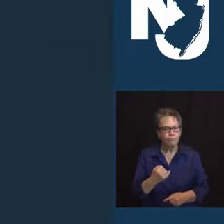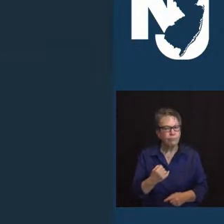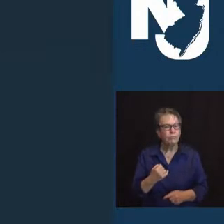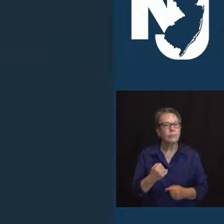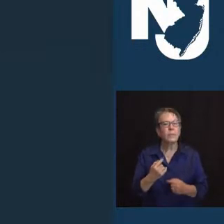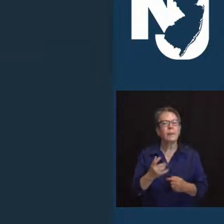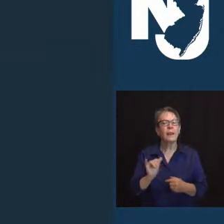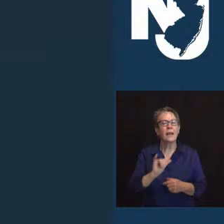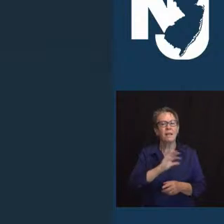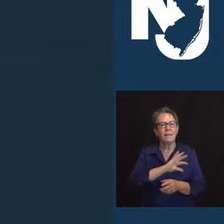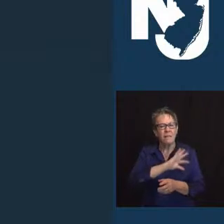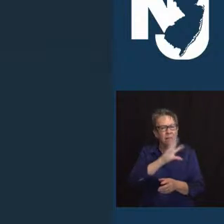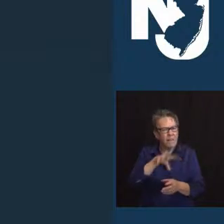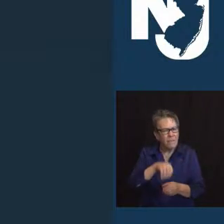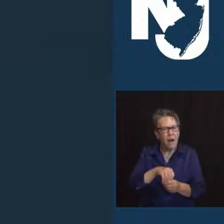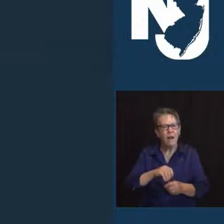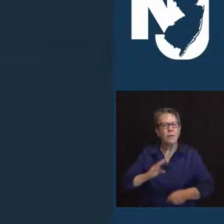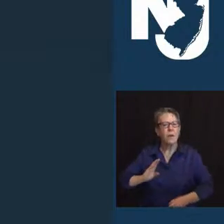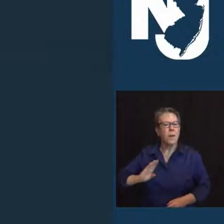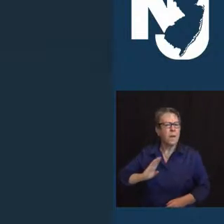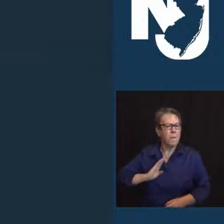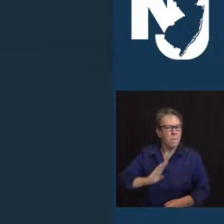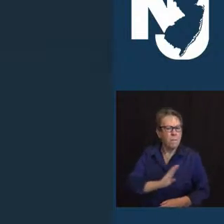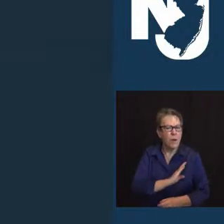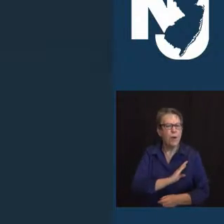a massive one-page, full-page